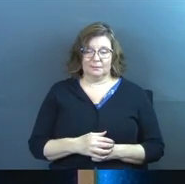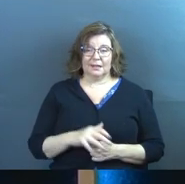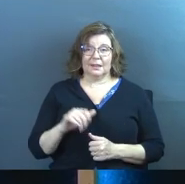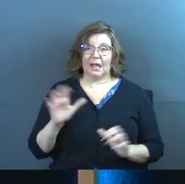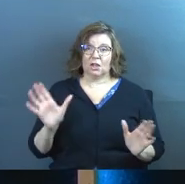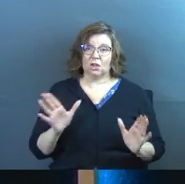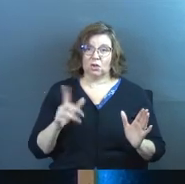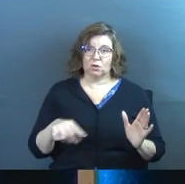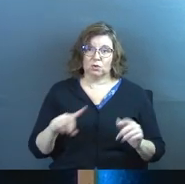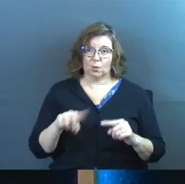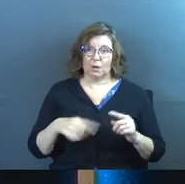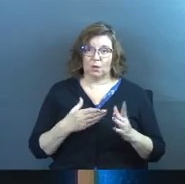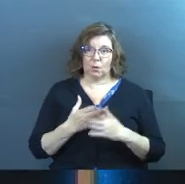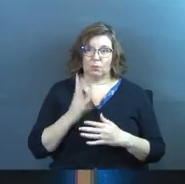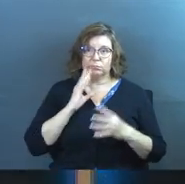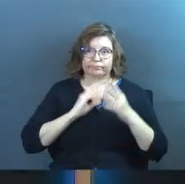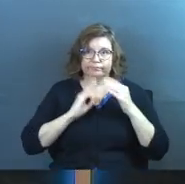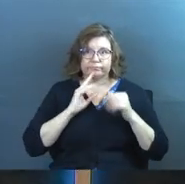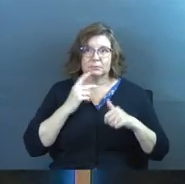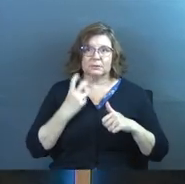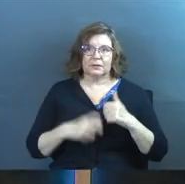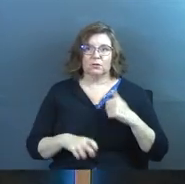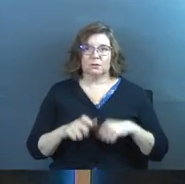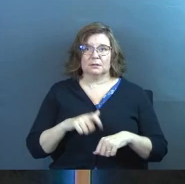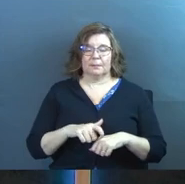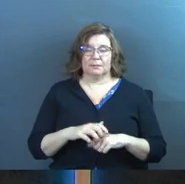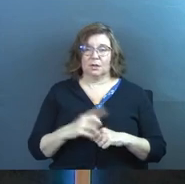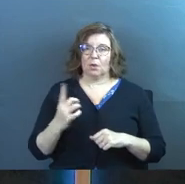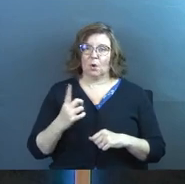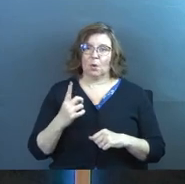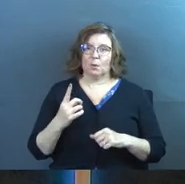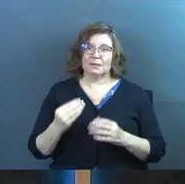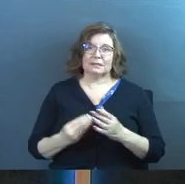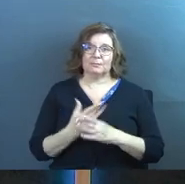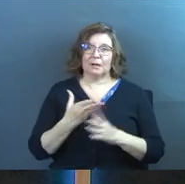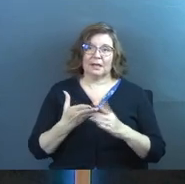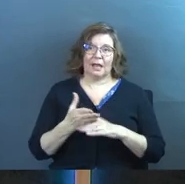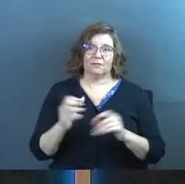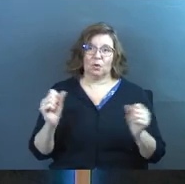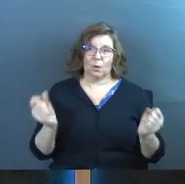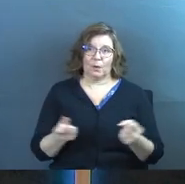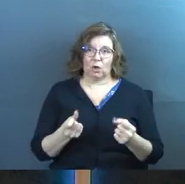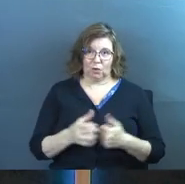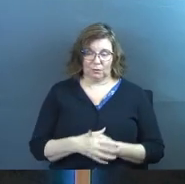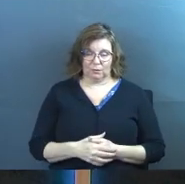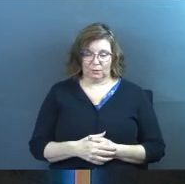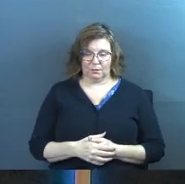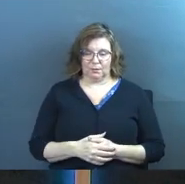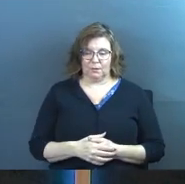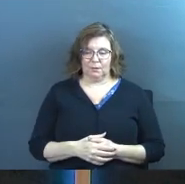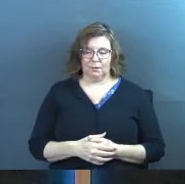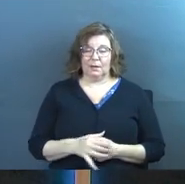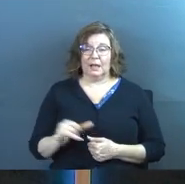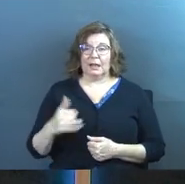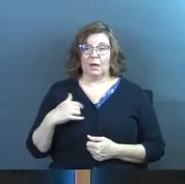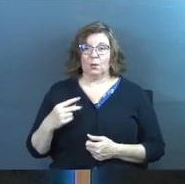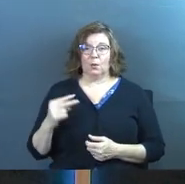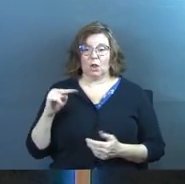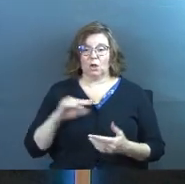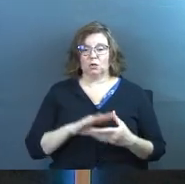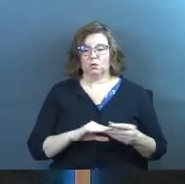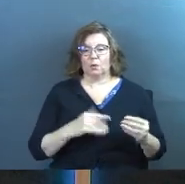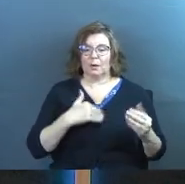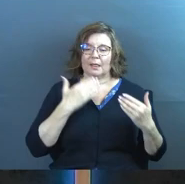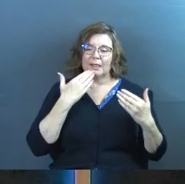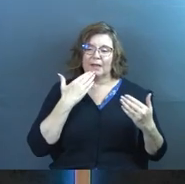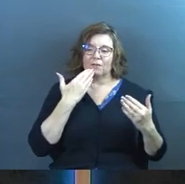that can encourage you when you're going through your difficult times. There's always spring after the winter. And like we look to this story,